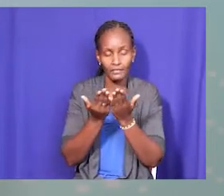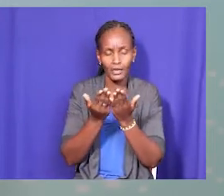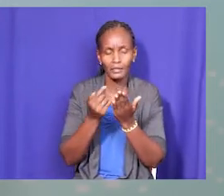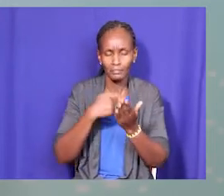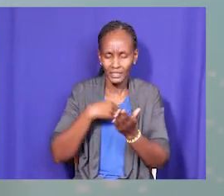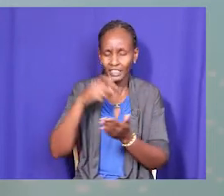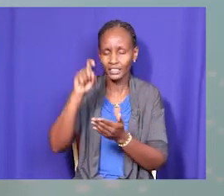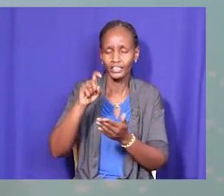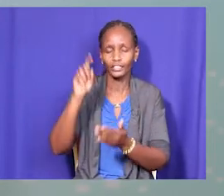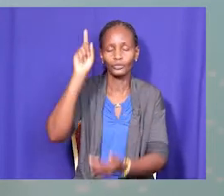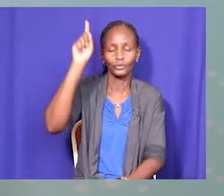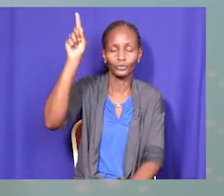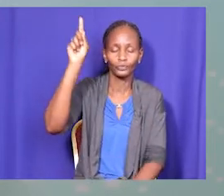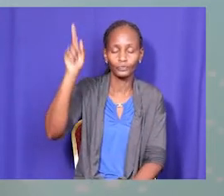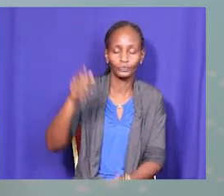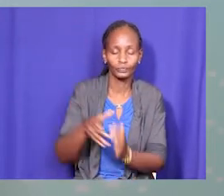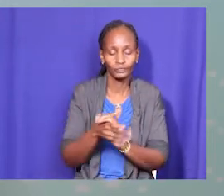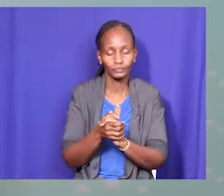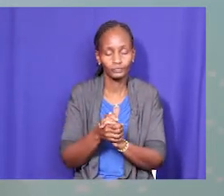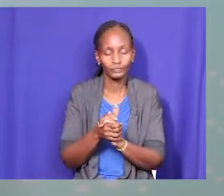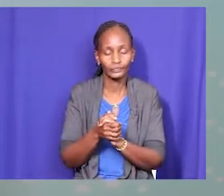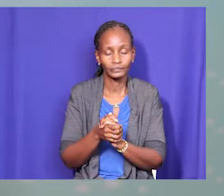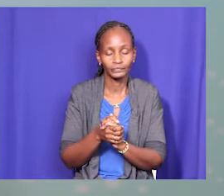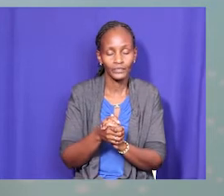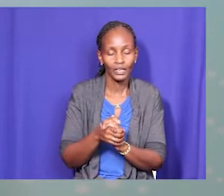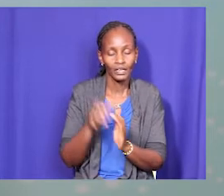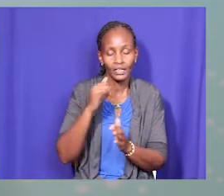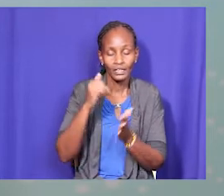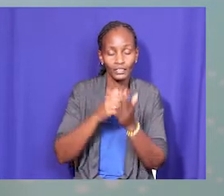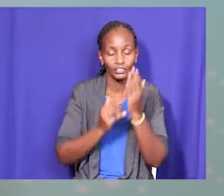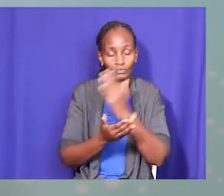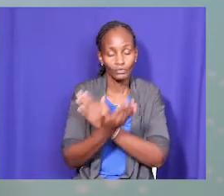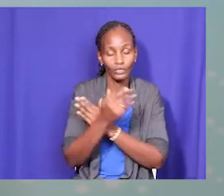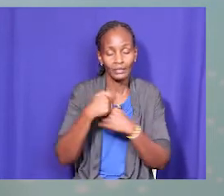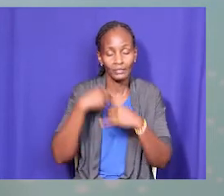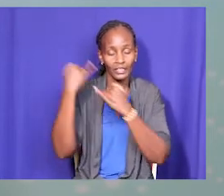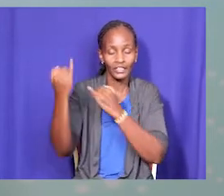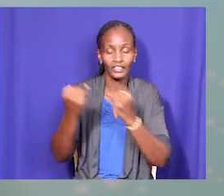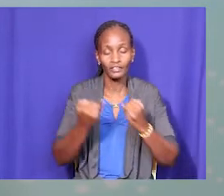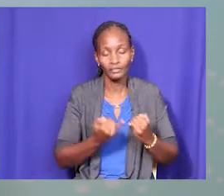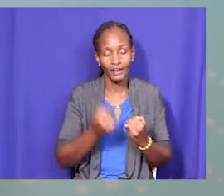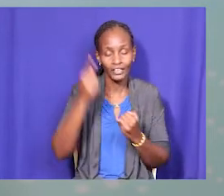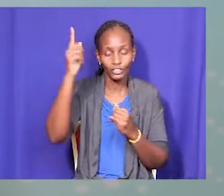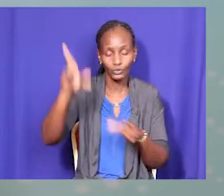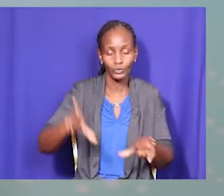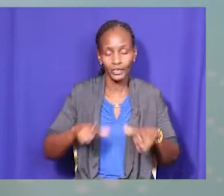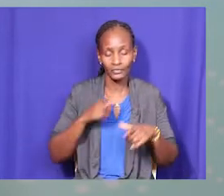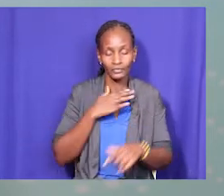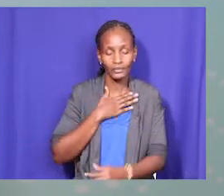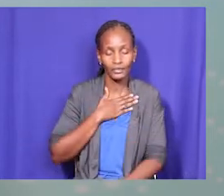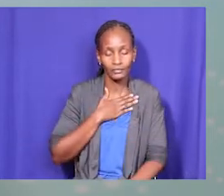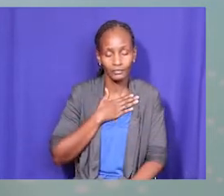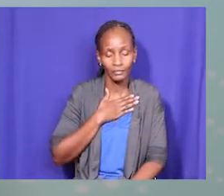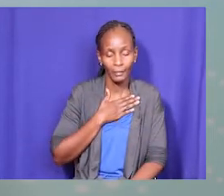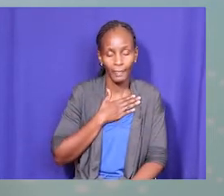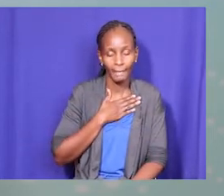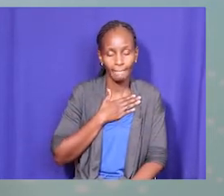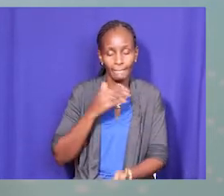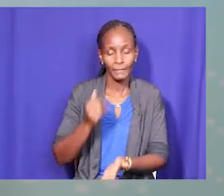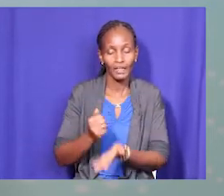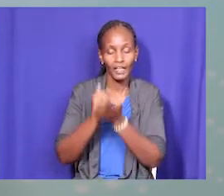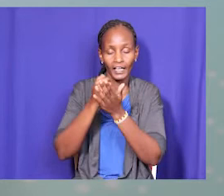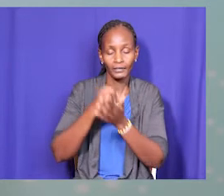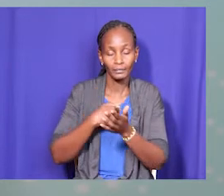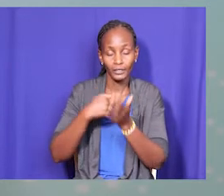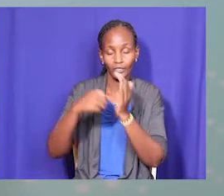need you. This morning, I invite you into my life. Help me,